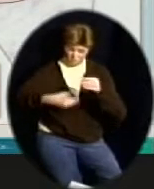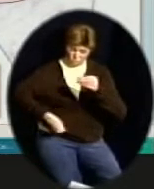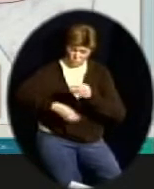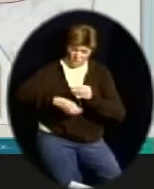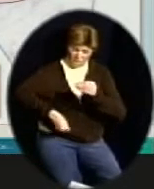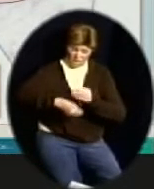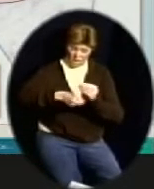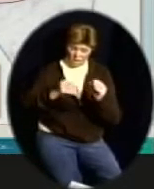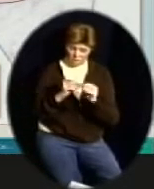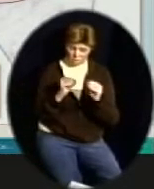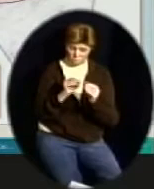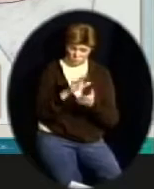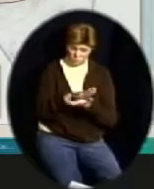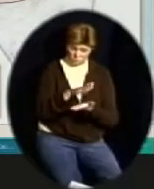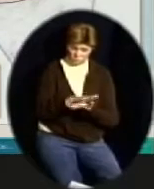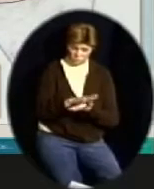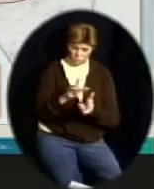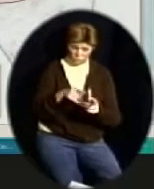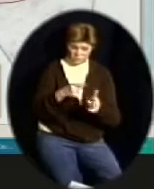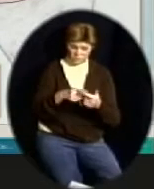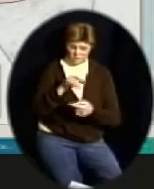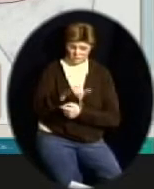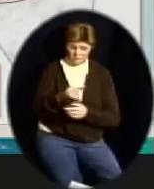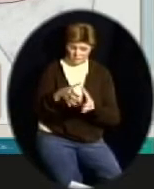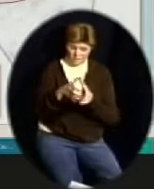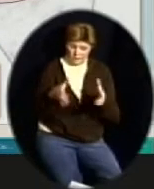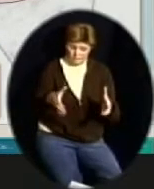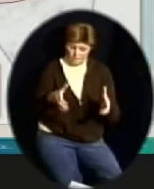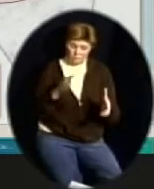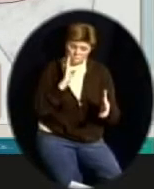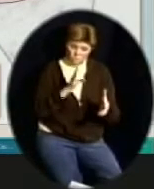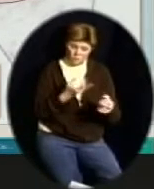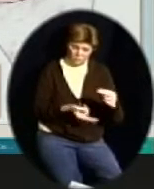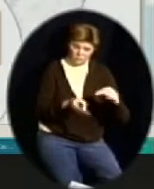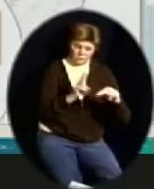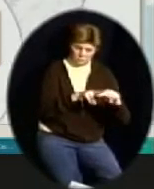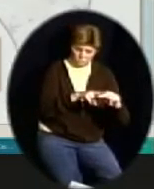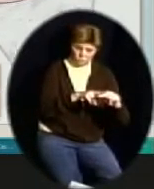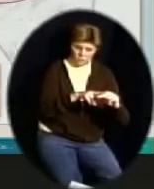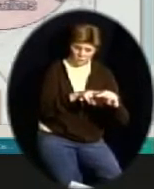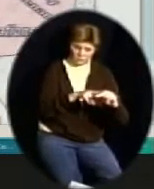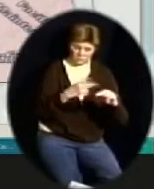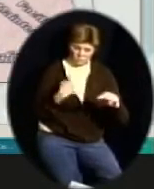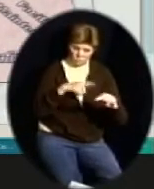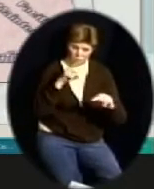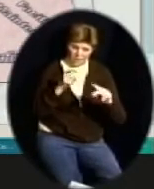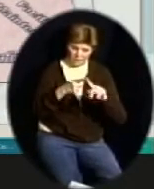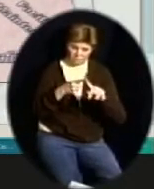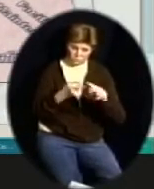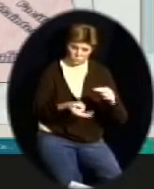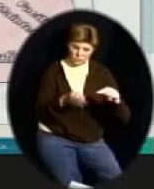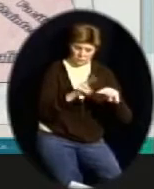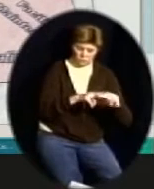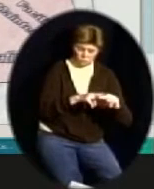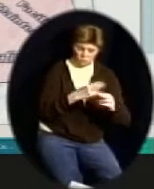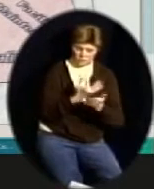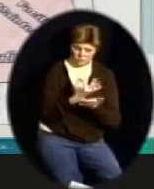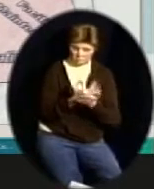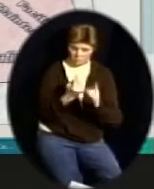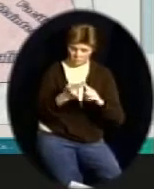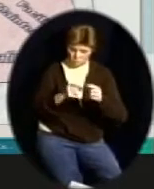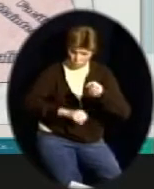asset amount increases, that the balance in support of that fund would increase. And finally, then the one that has had